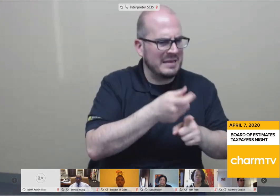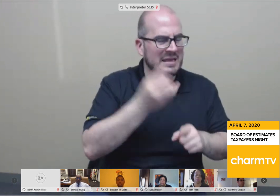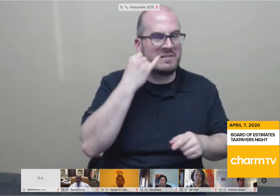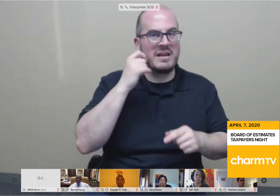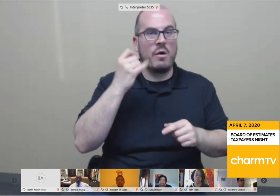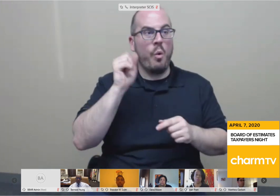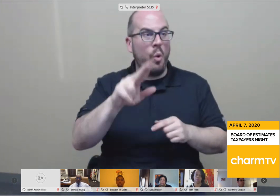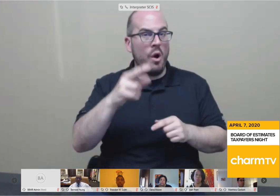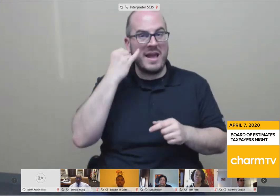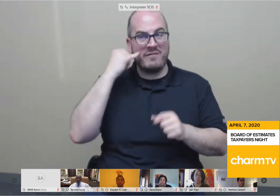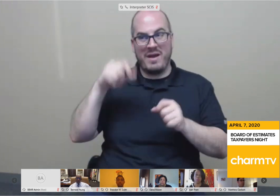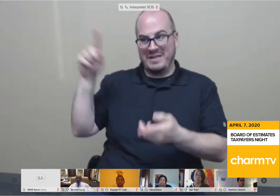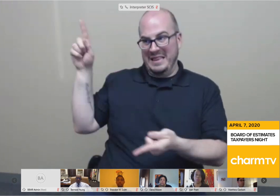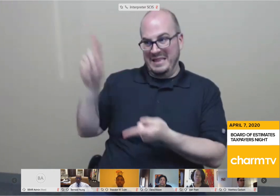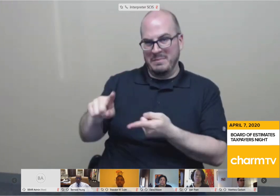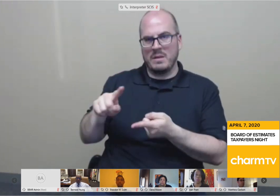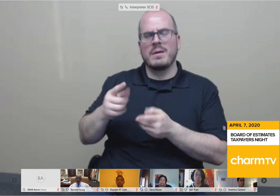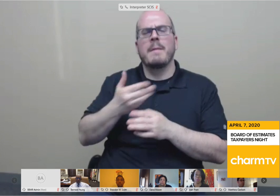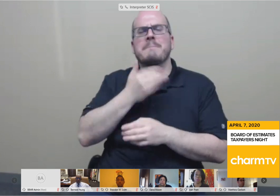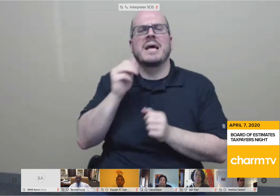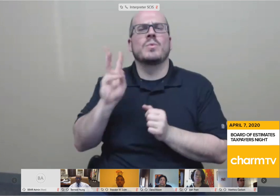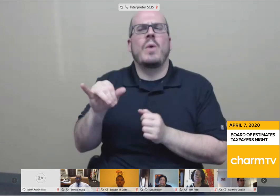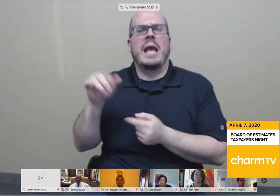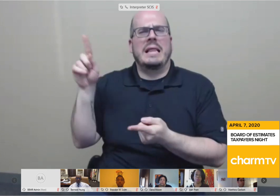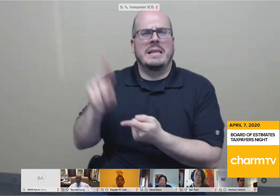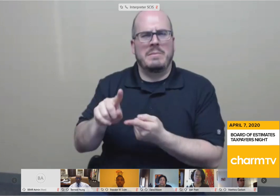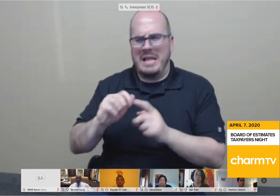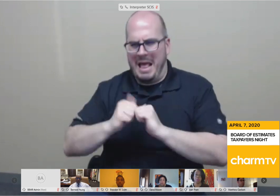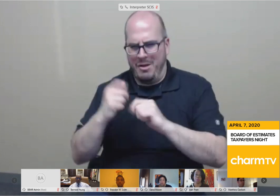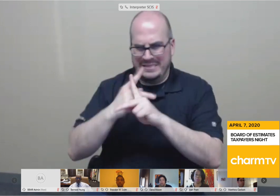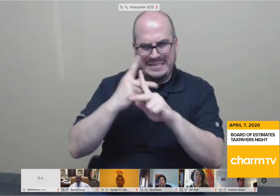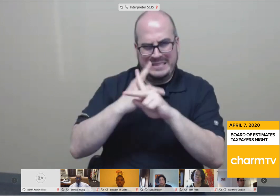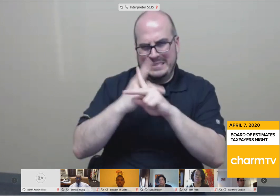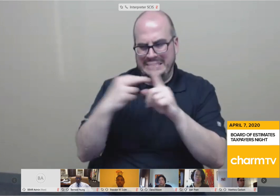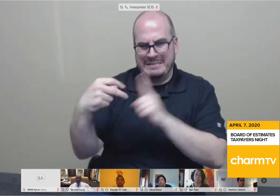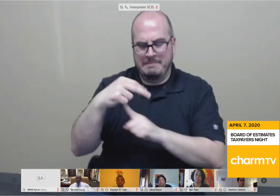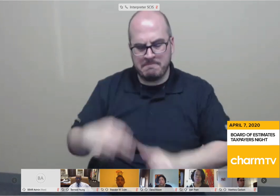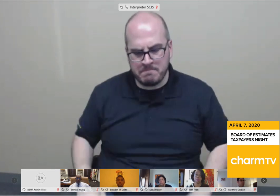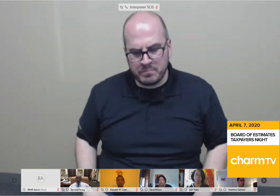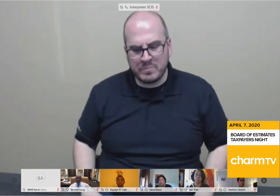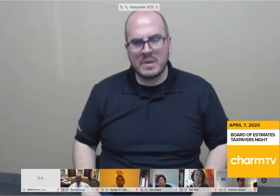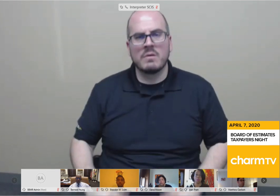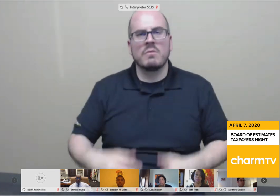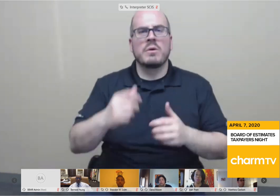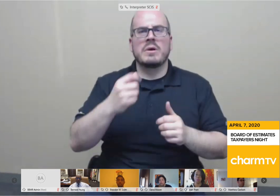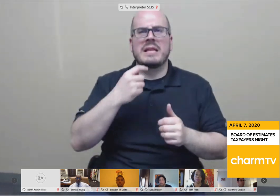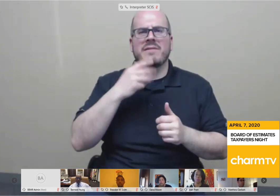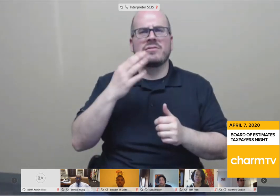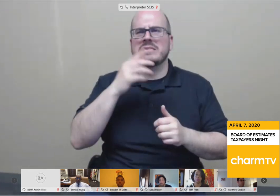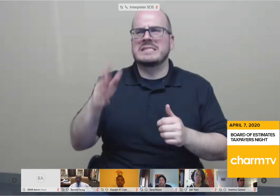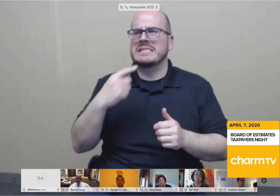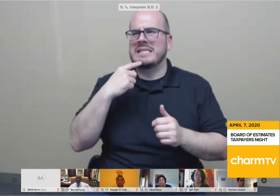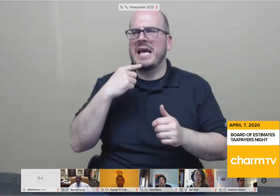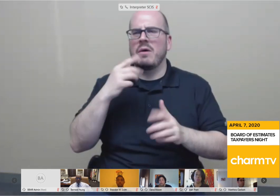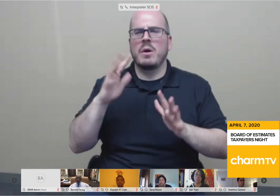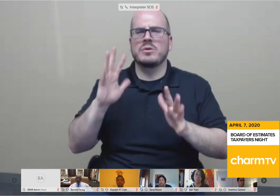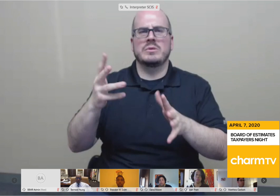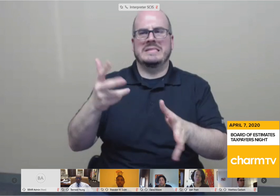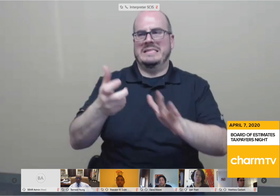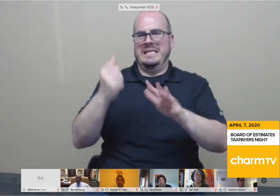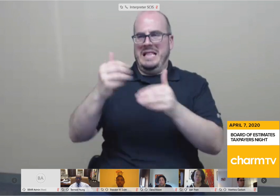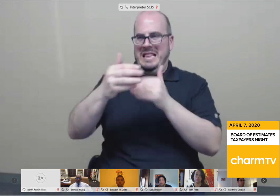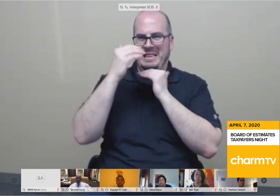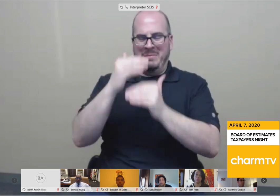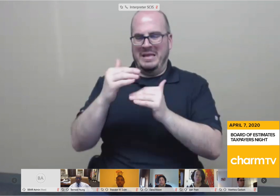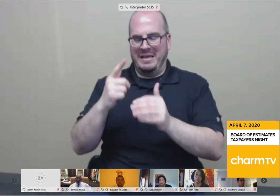to in the time of a fiscal issue like we have now? We would never seek to pull things back that serve residents, but we always want to